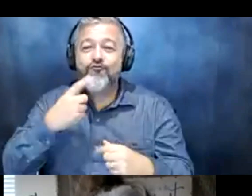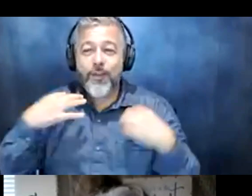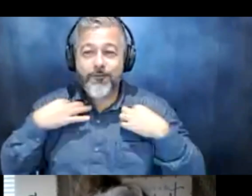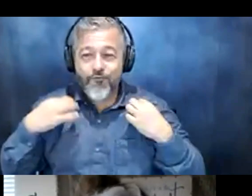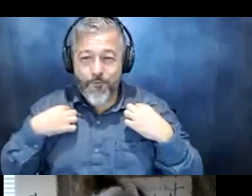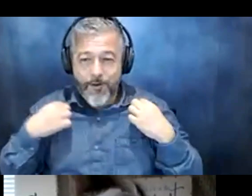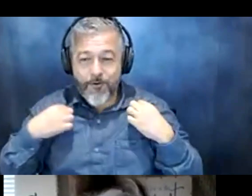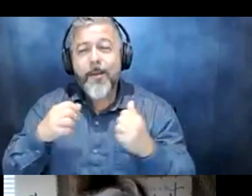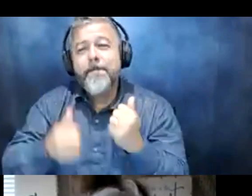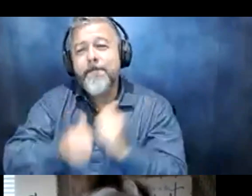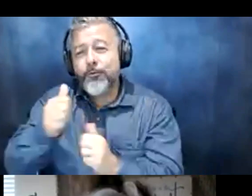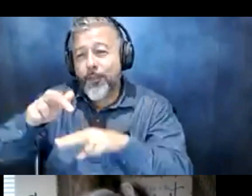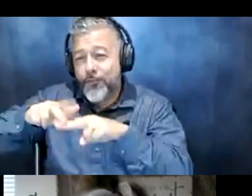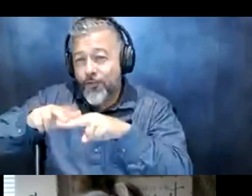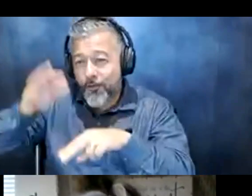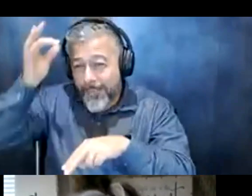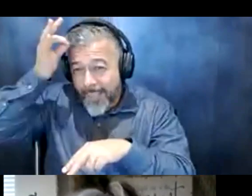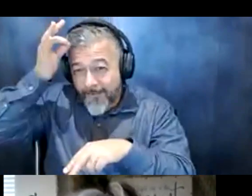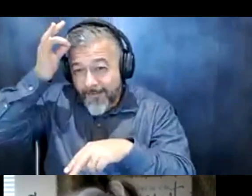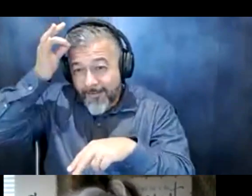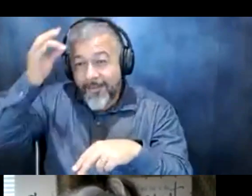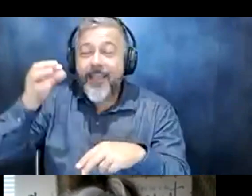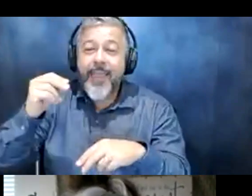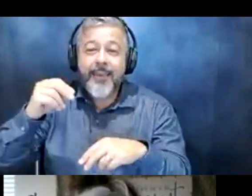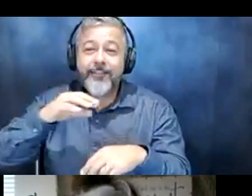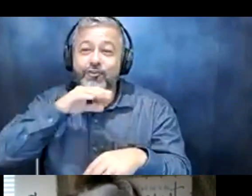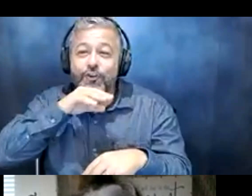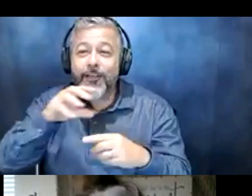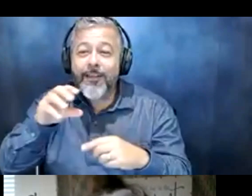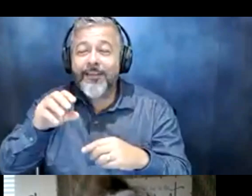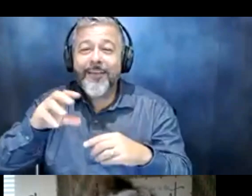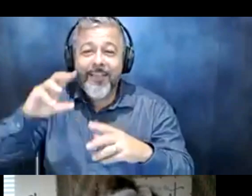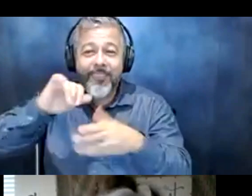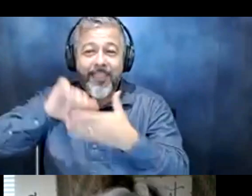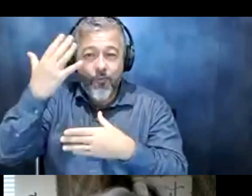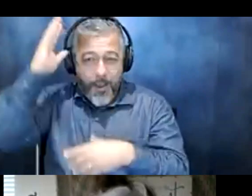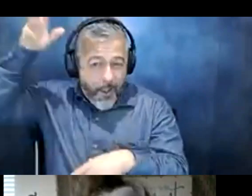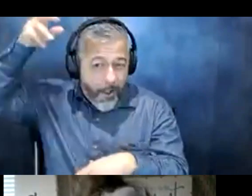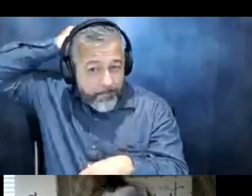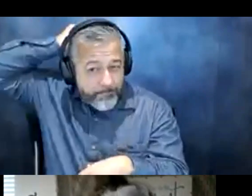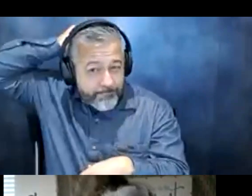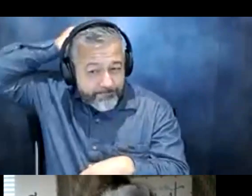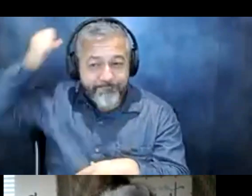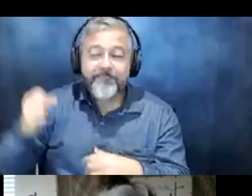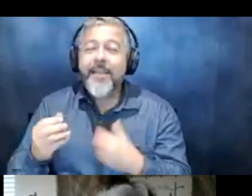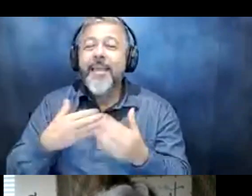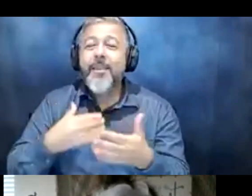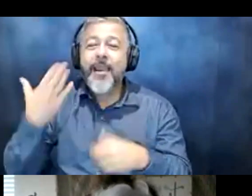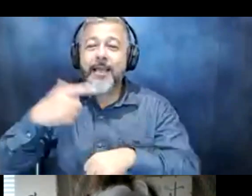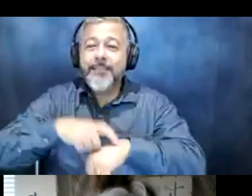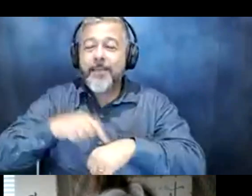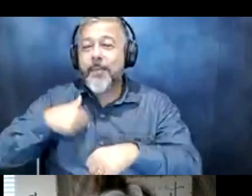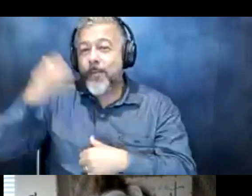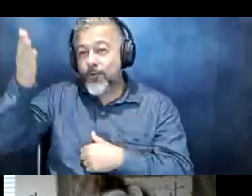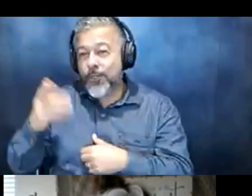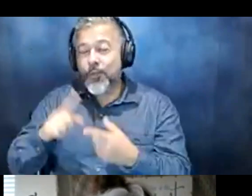hair. It's dirty as well, and that's why it's up on top of my head in a bun. So the last time I presented to this group of